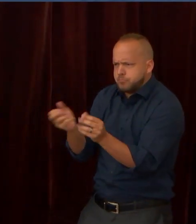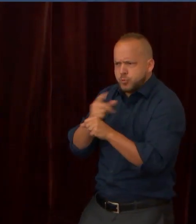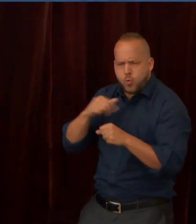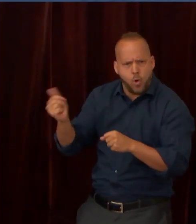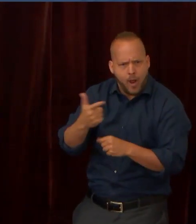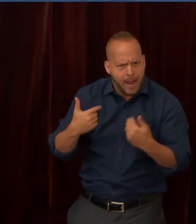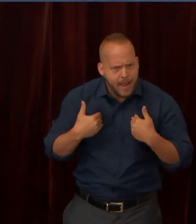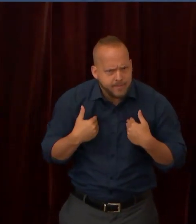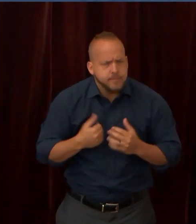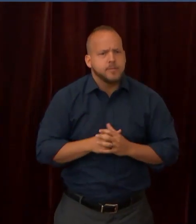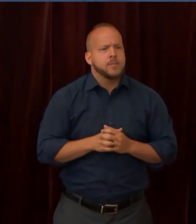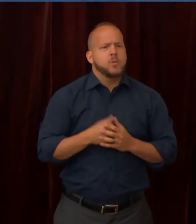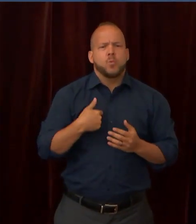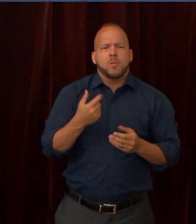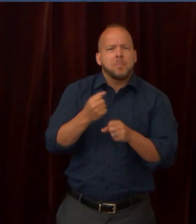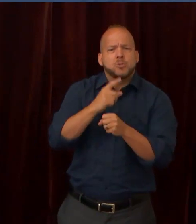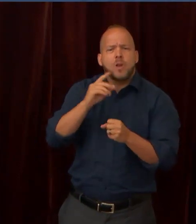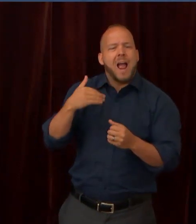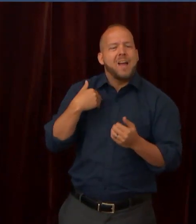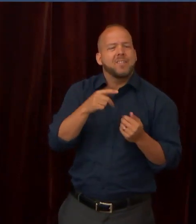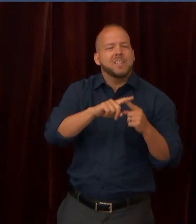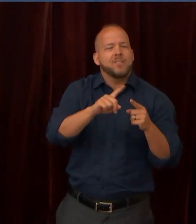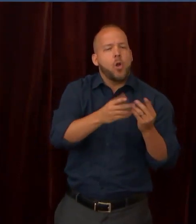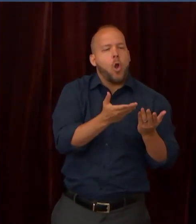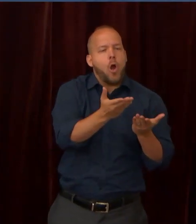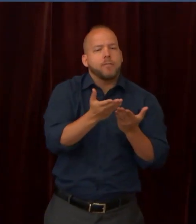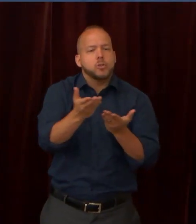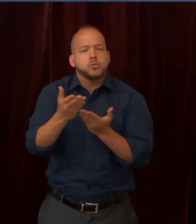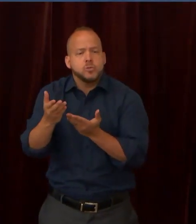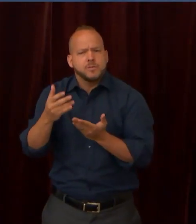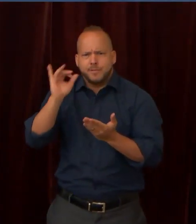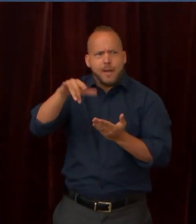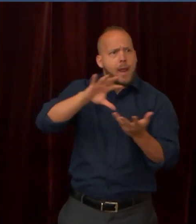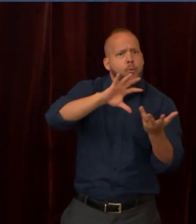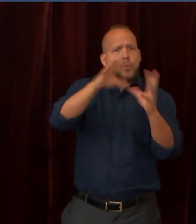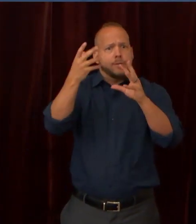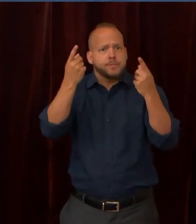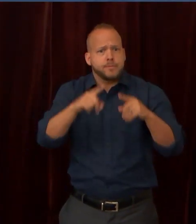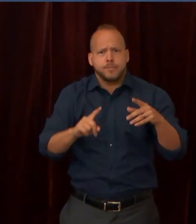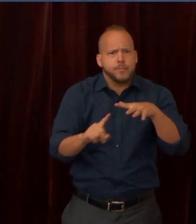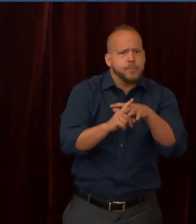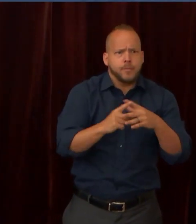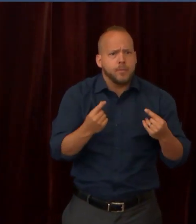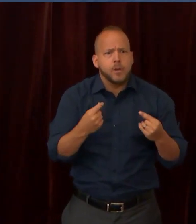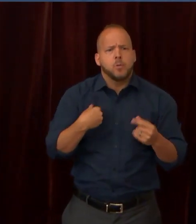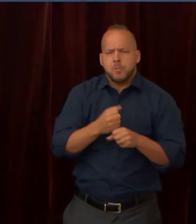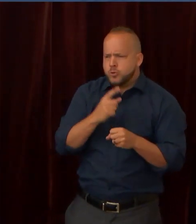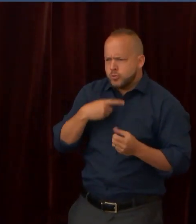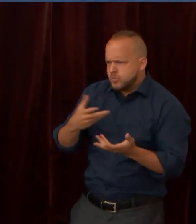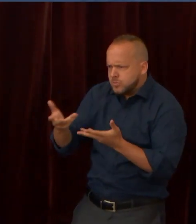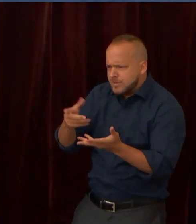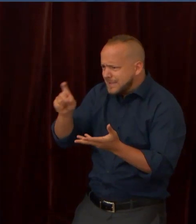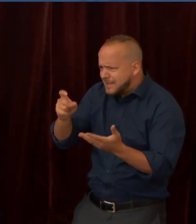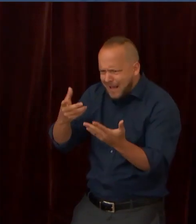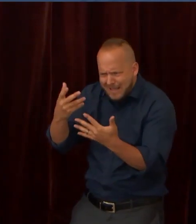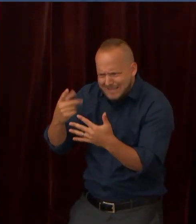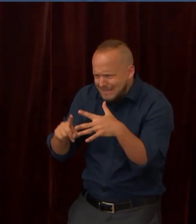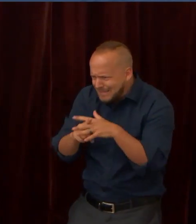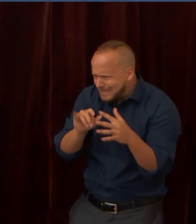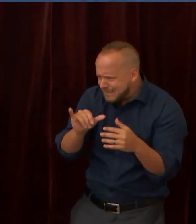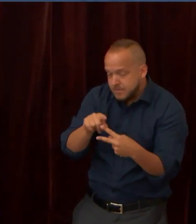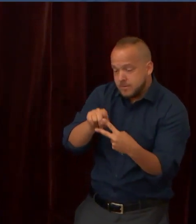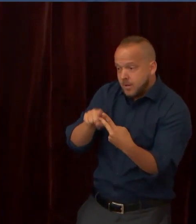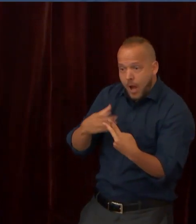including distributing over 85,000 pounds of food to the hungry, providing over 125,000 in rent